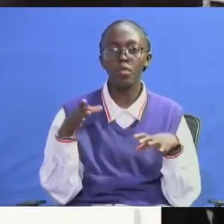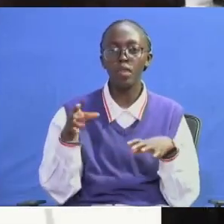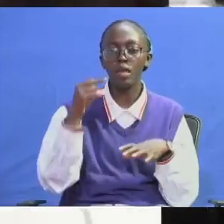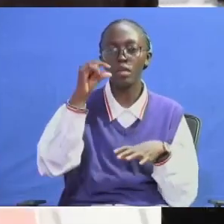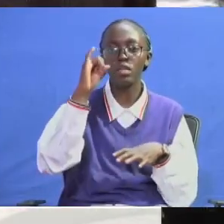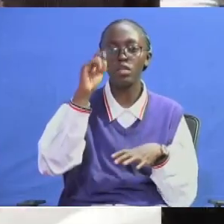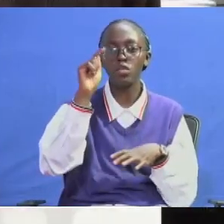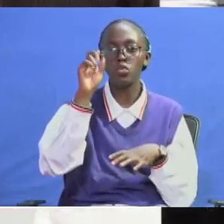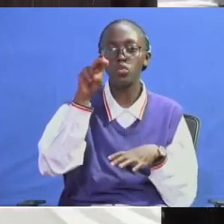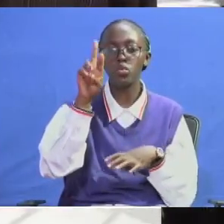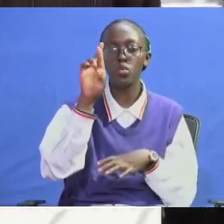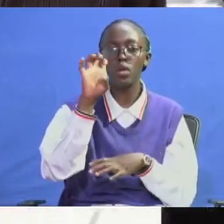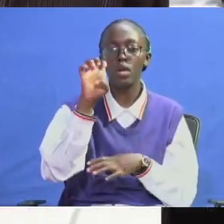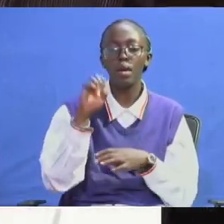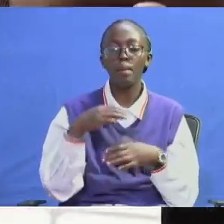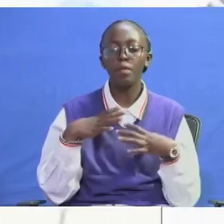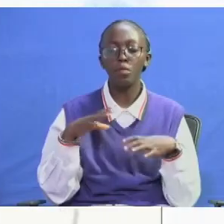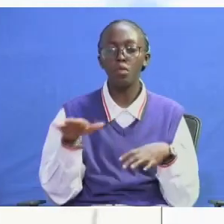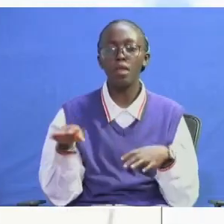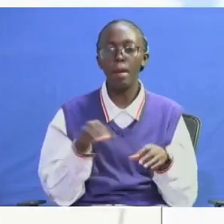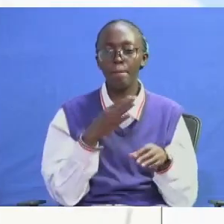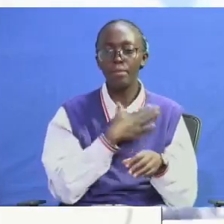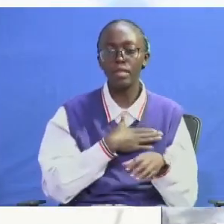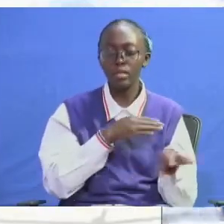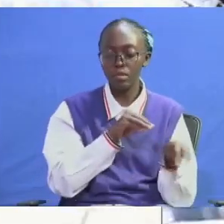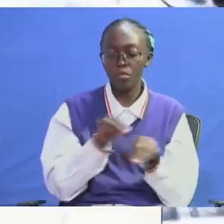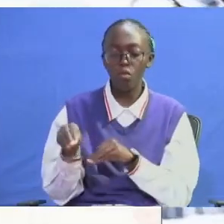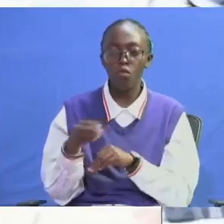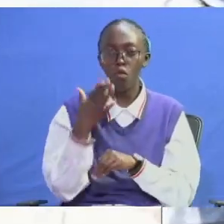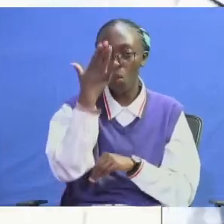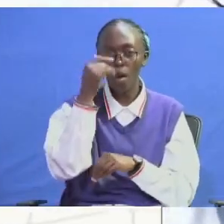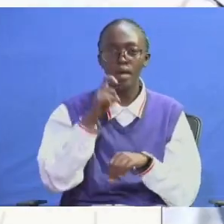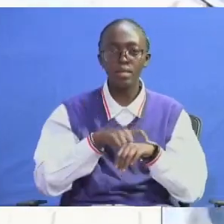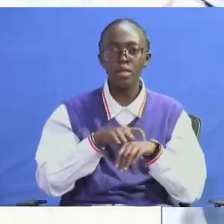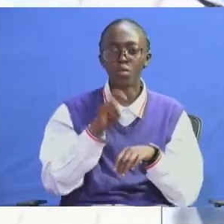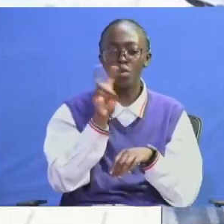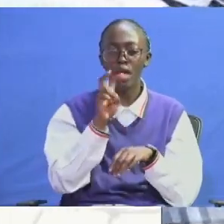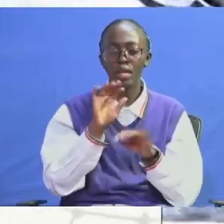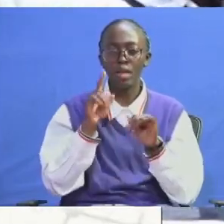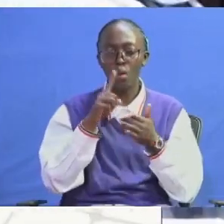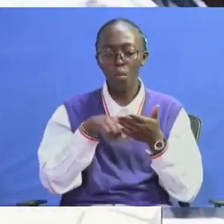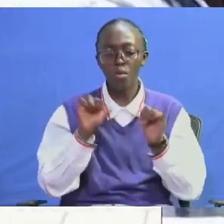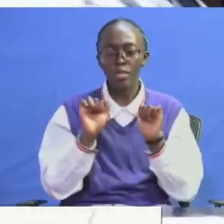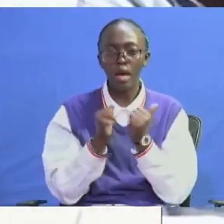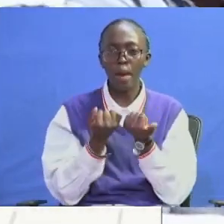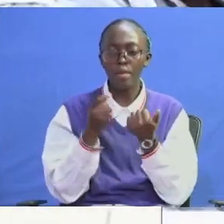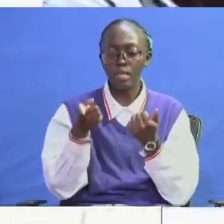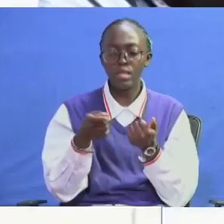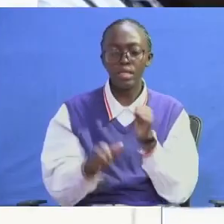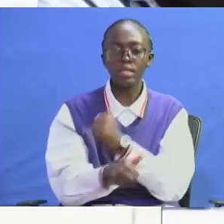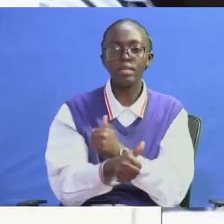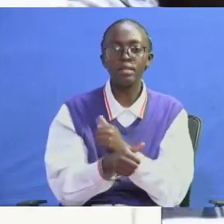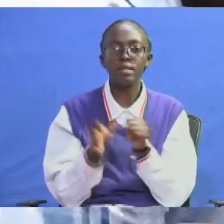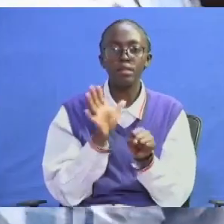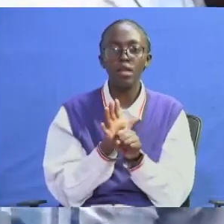katika eneo hili, tafadhali tuhame. Maana kukiangalia jinsi ambavyo imefanyika hapa, iko katika hatari sana.